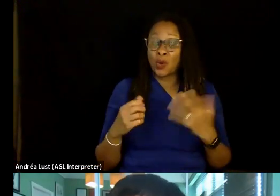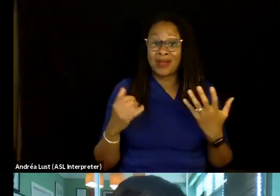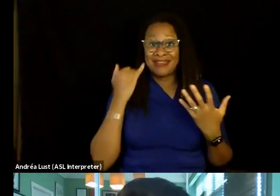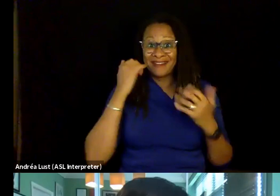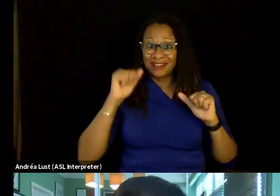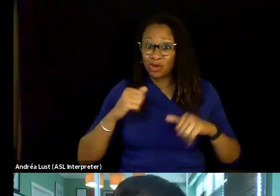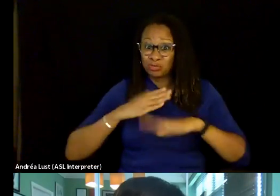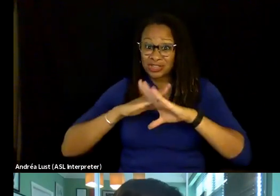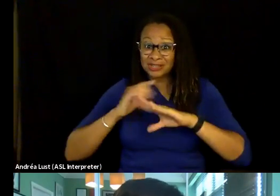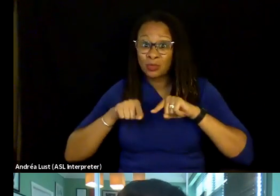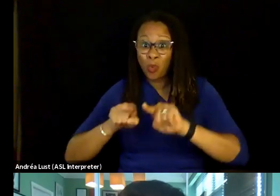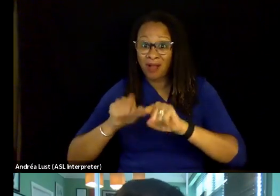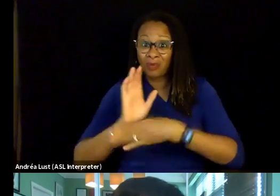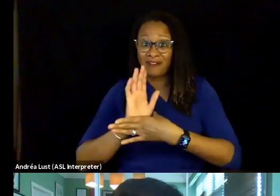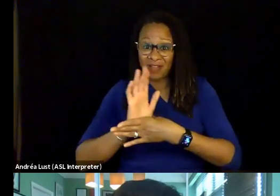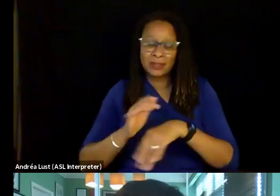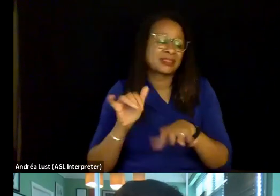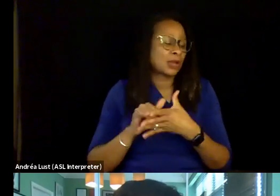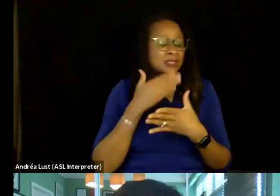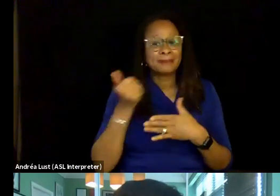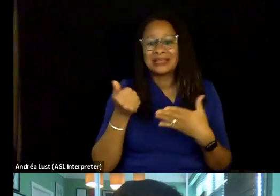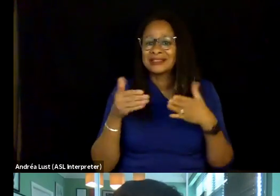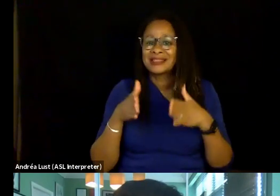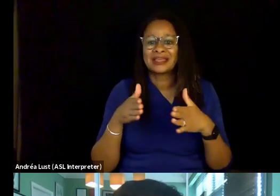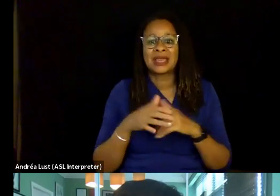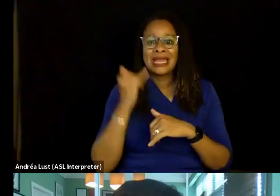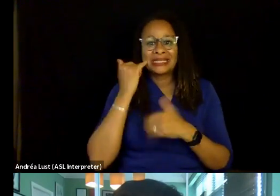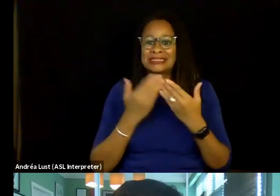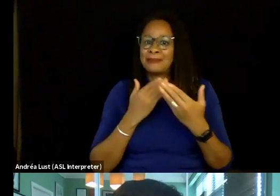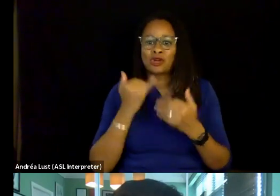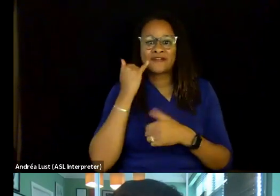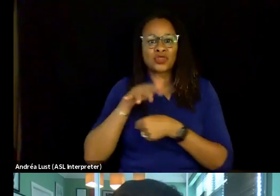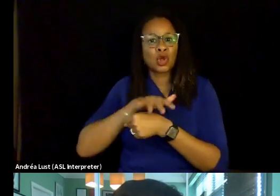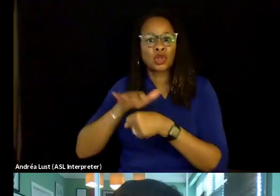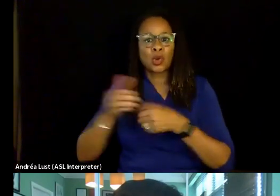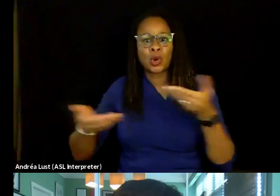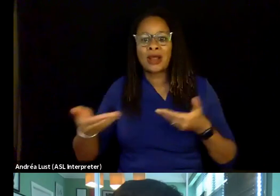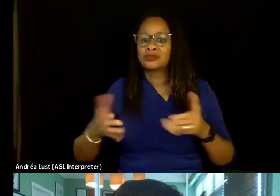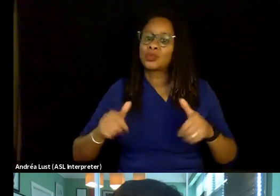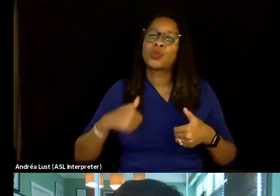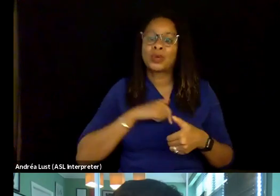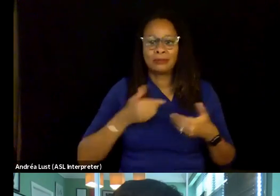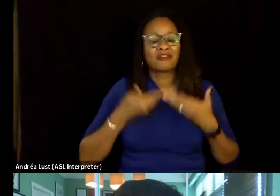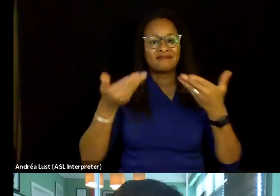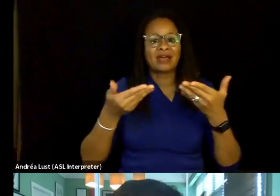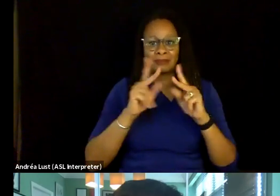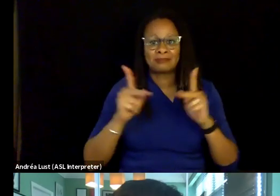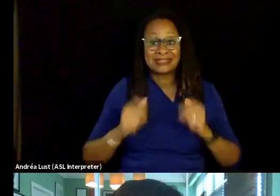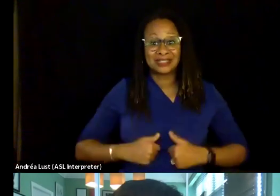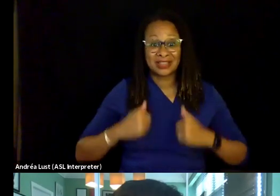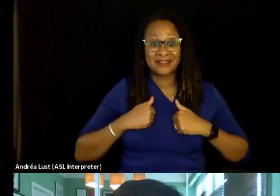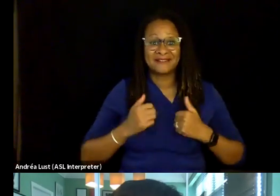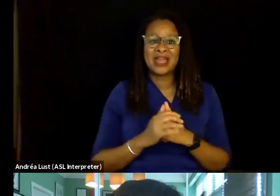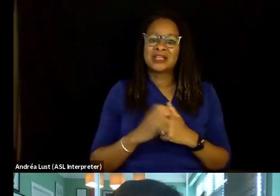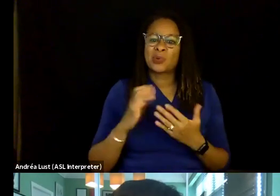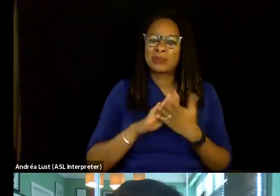while we were filming, I thought that was the best thing to do, even if they were local hires. We provided housing. So it became sort of this